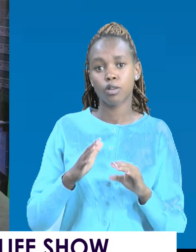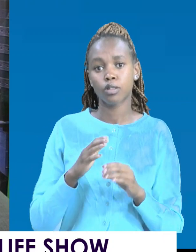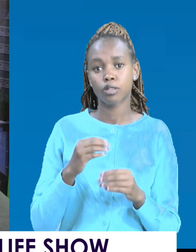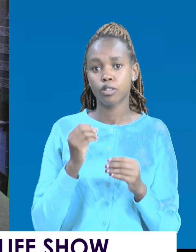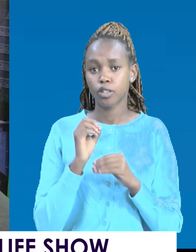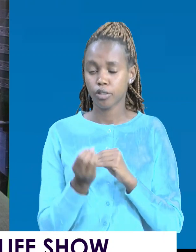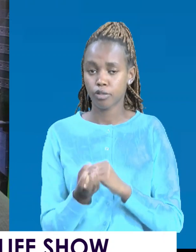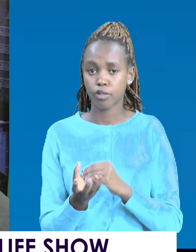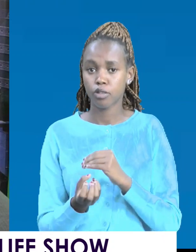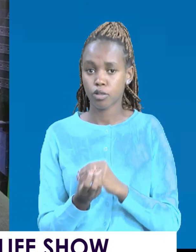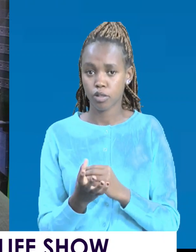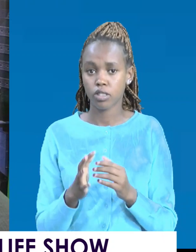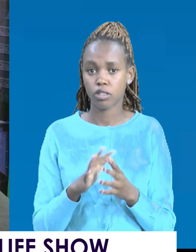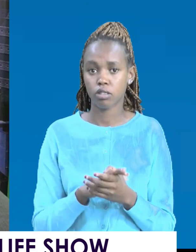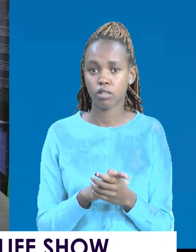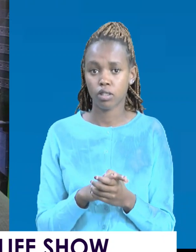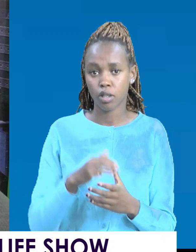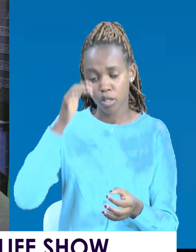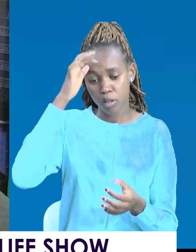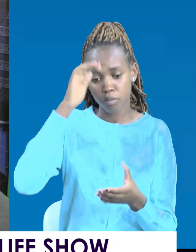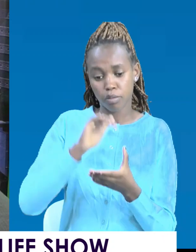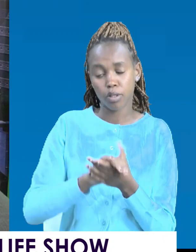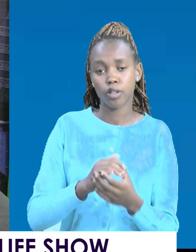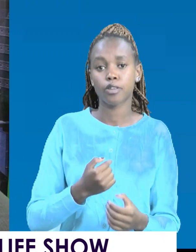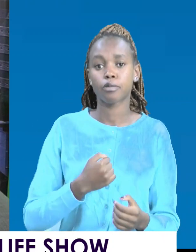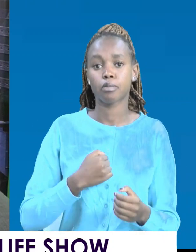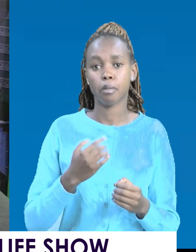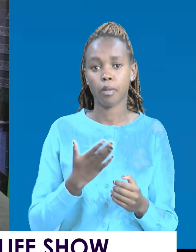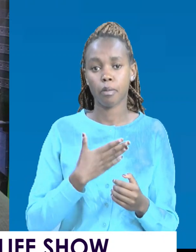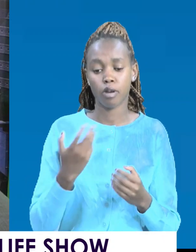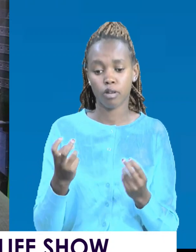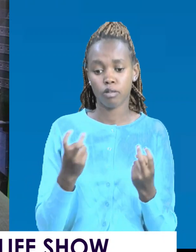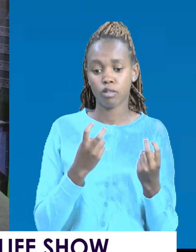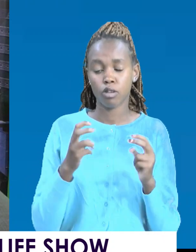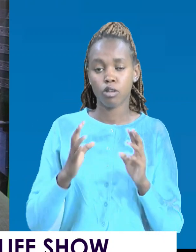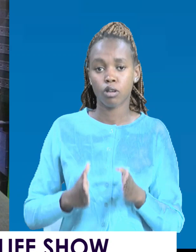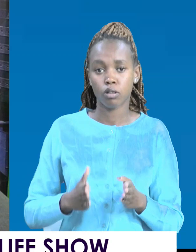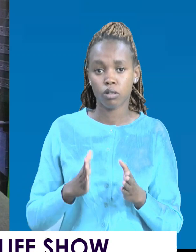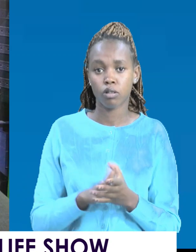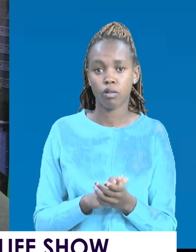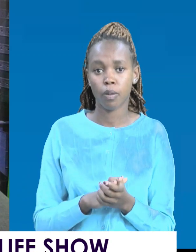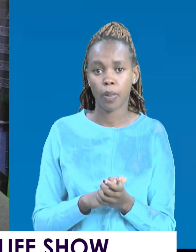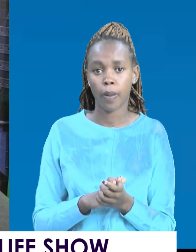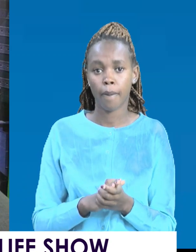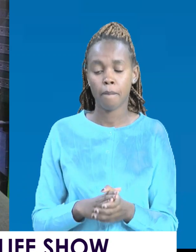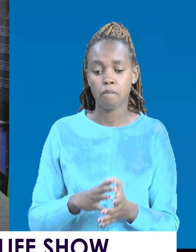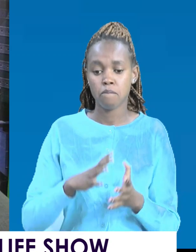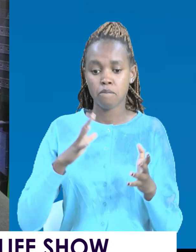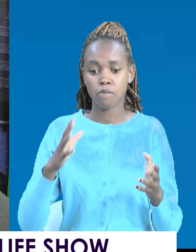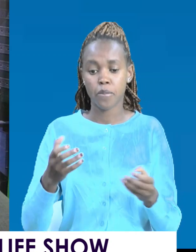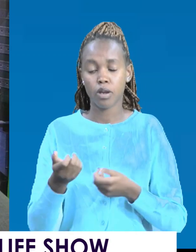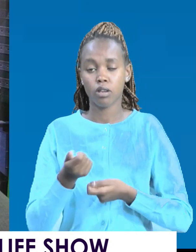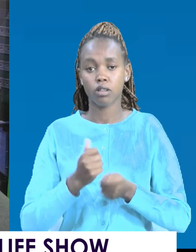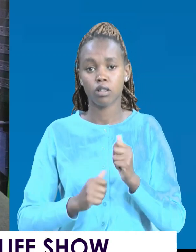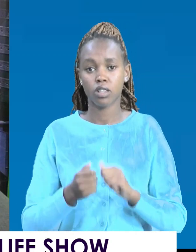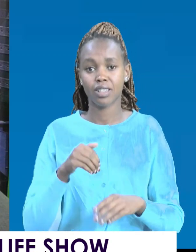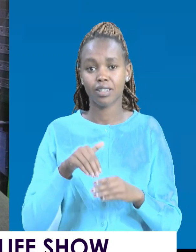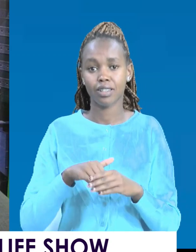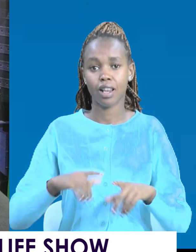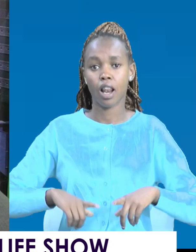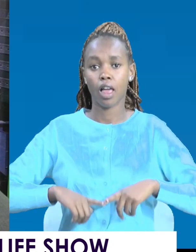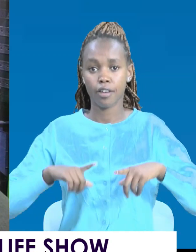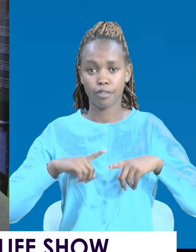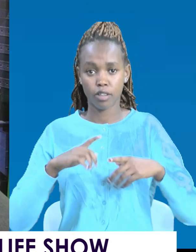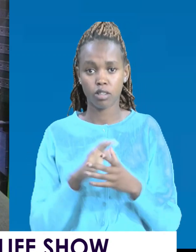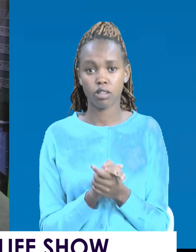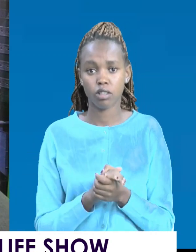influence, believe you me, my viewer, one of the biggest arts of influence in this life, as long